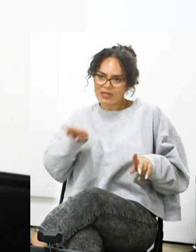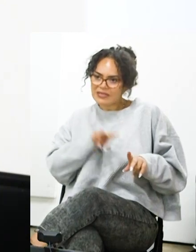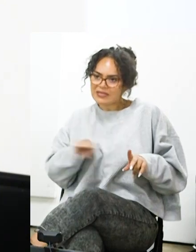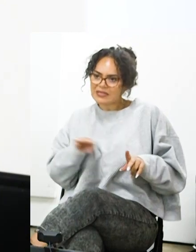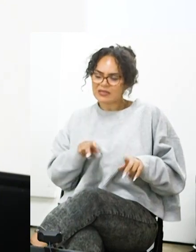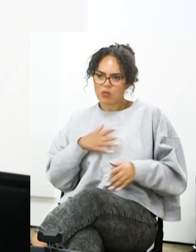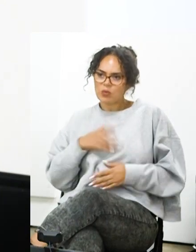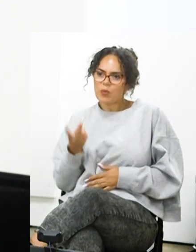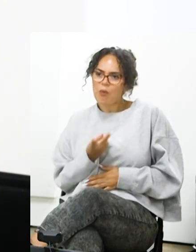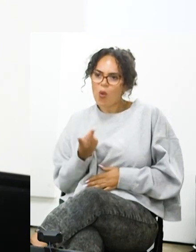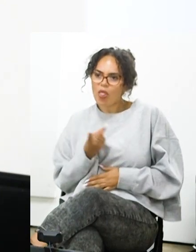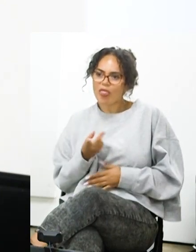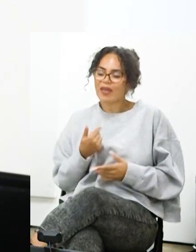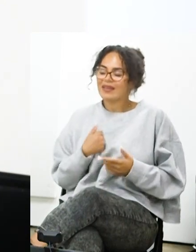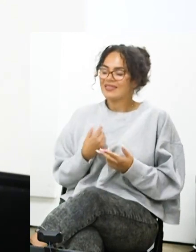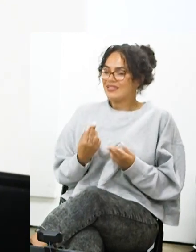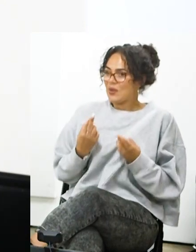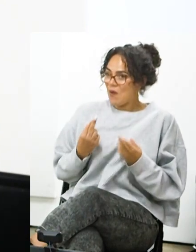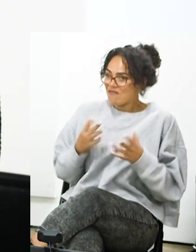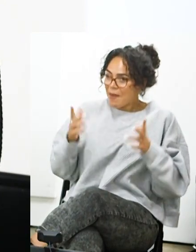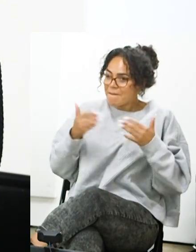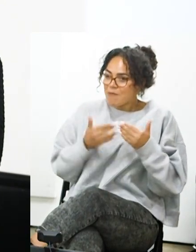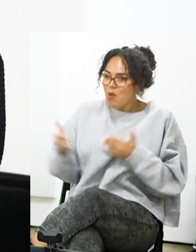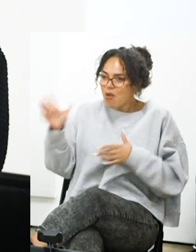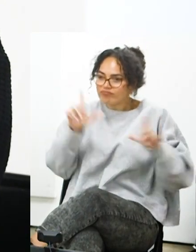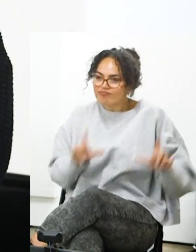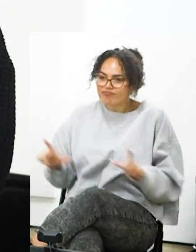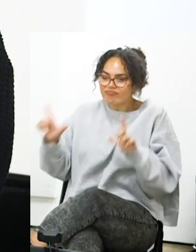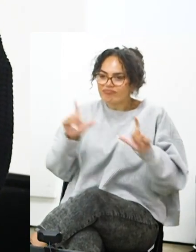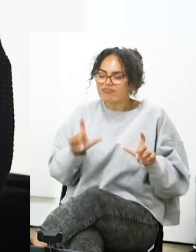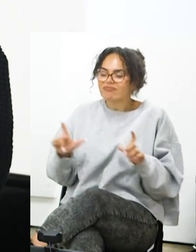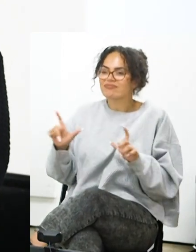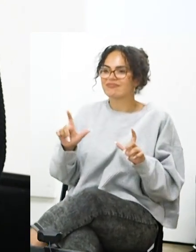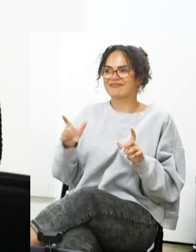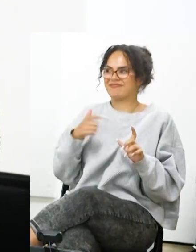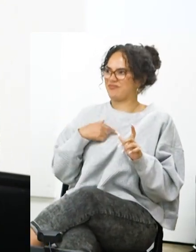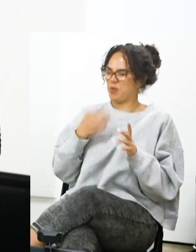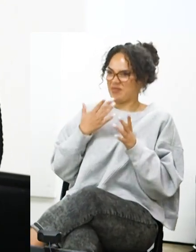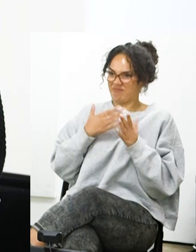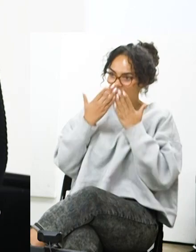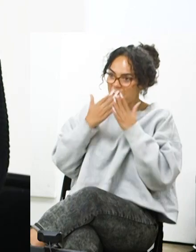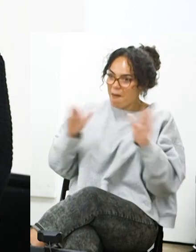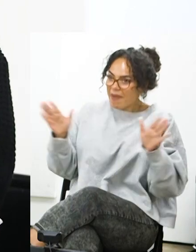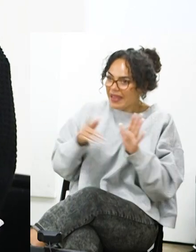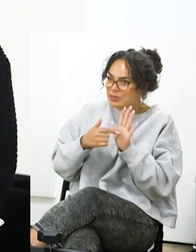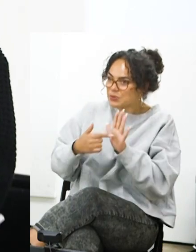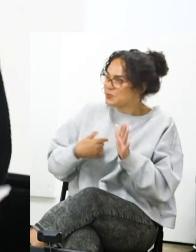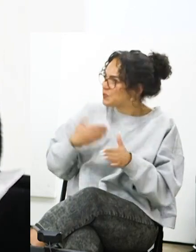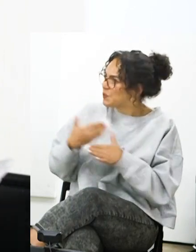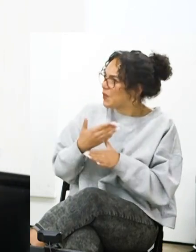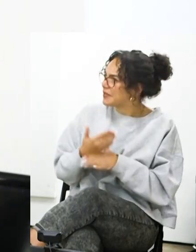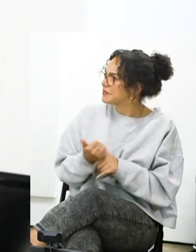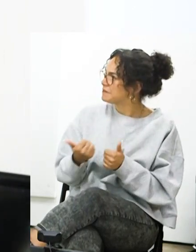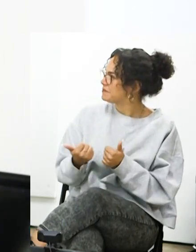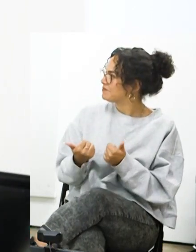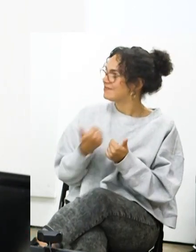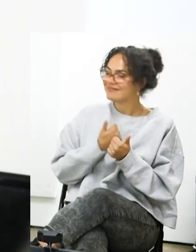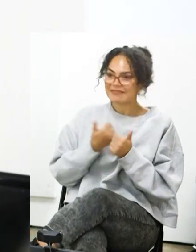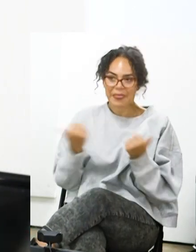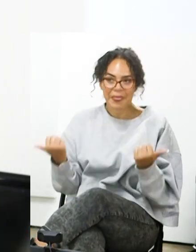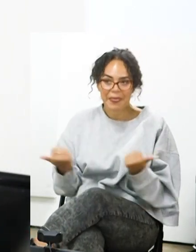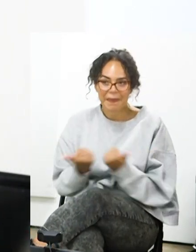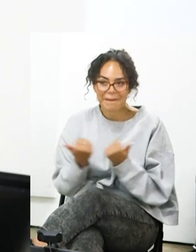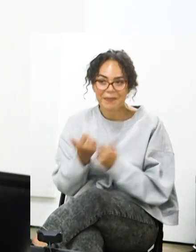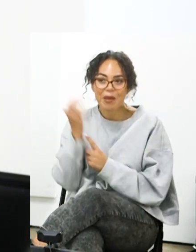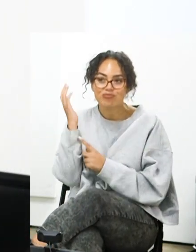moving image with the caption, so hopefully I'll be able to show in the future to the public. So yeah, I think that's the end